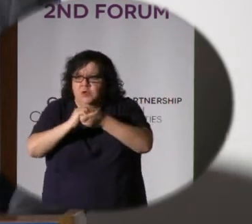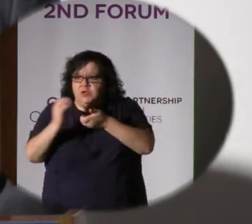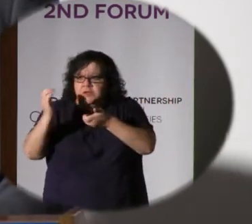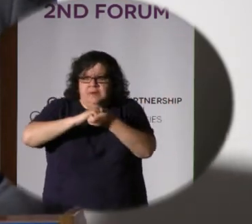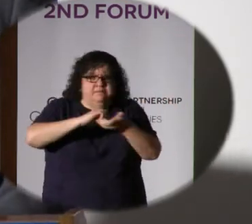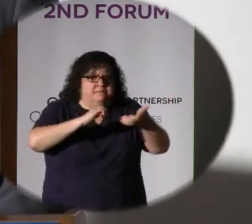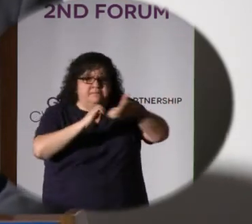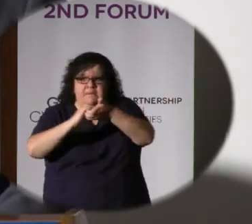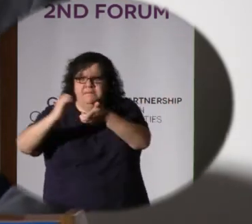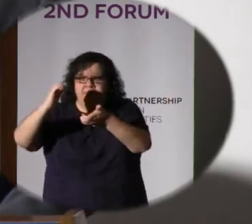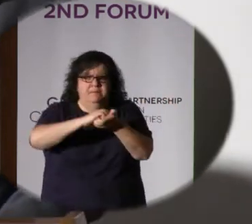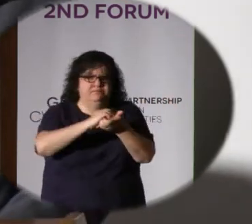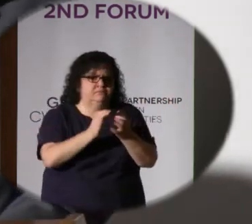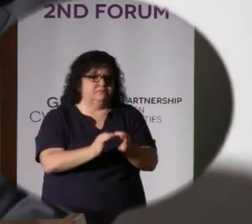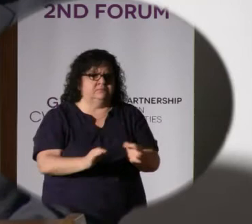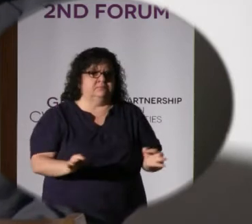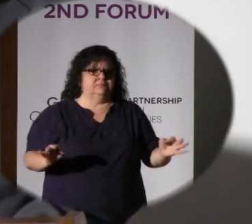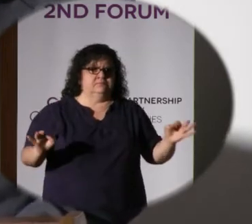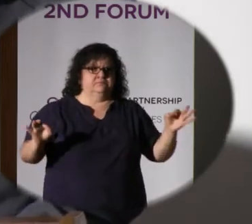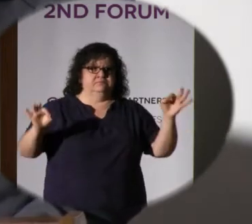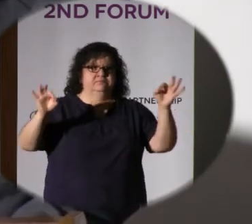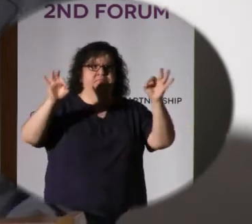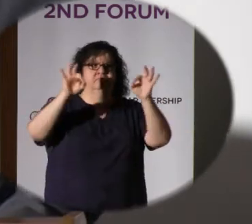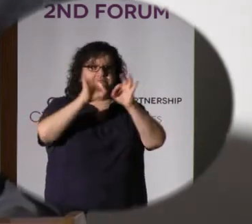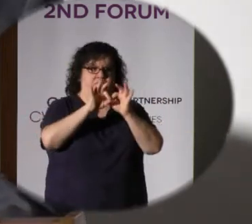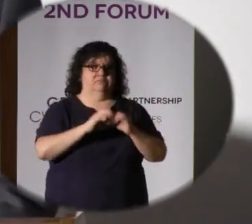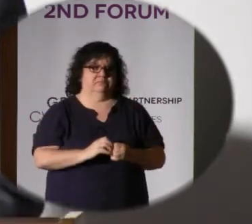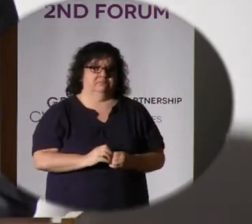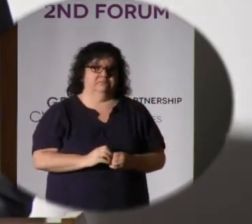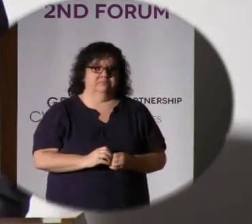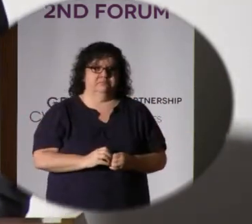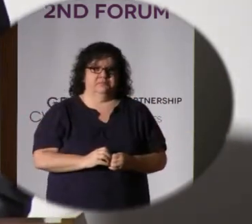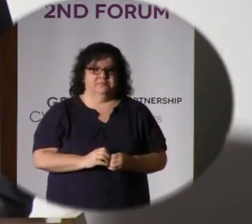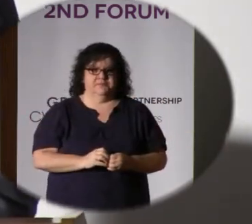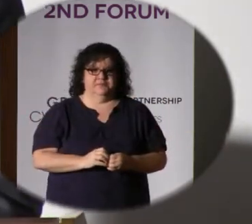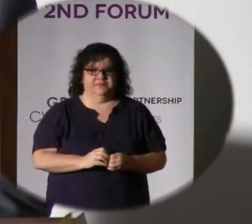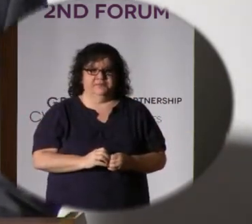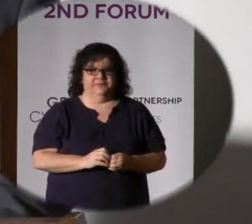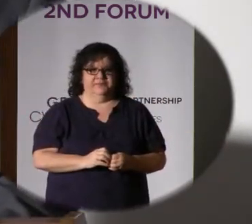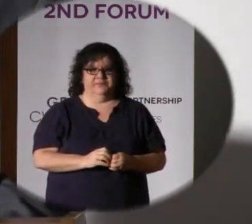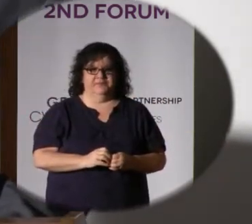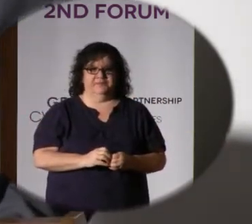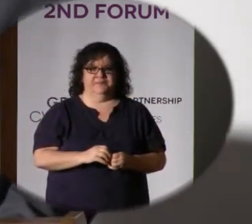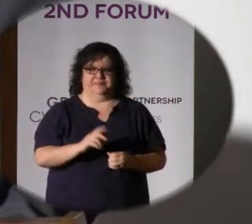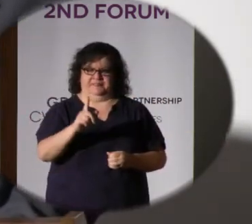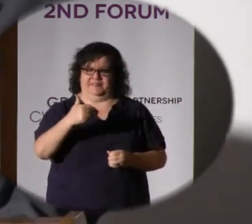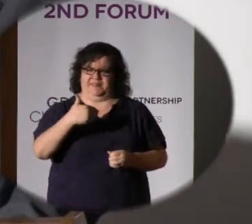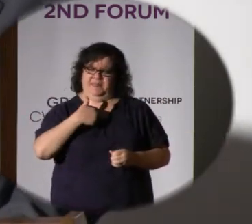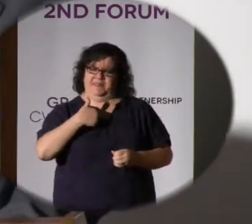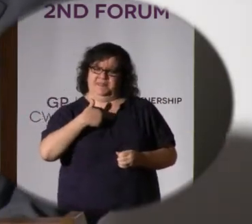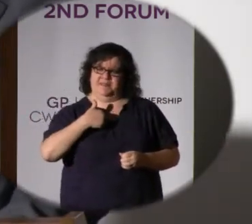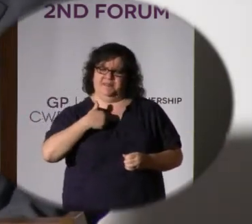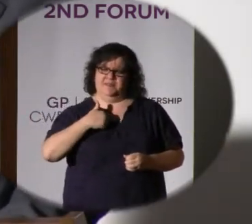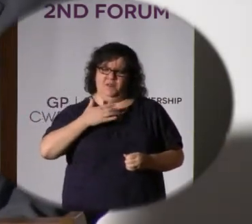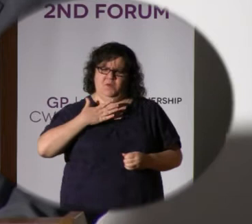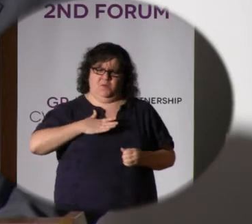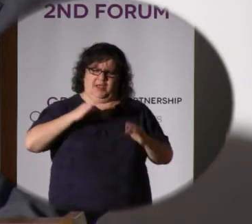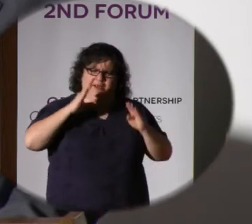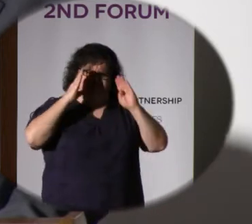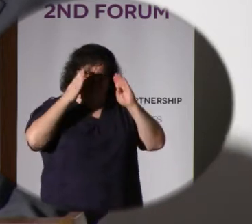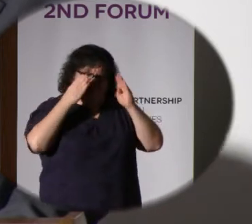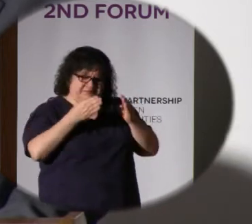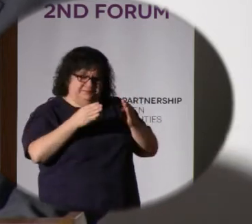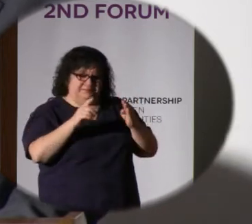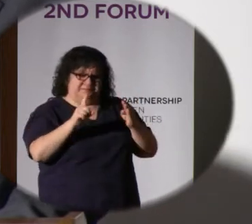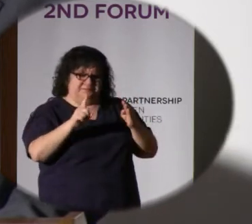I would particularly like to point out the discussion around the post-2015 agenda, which is at a